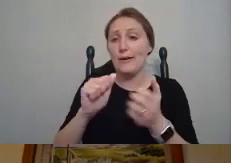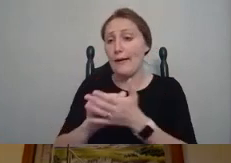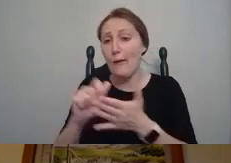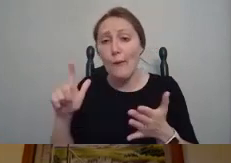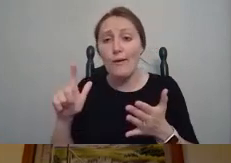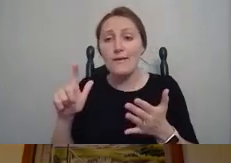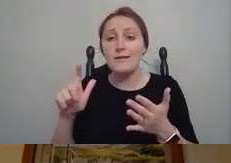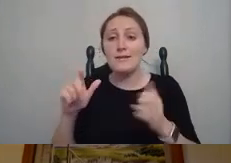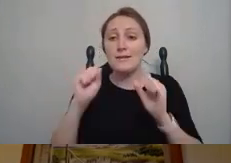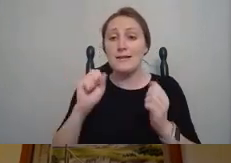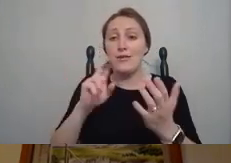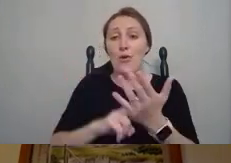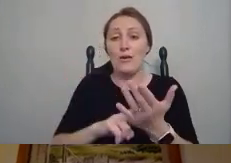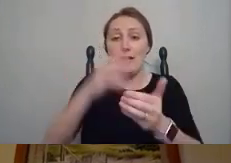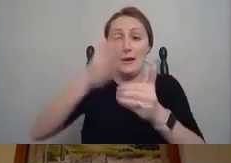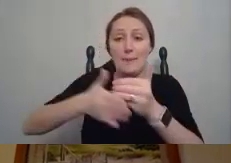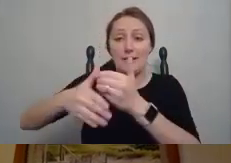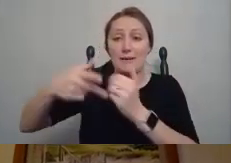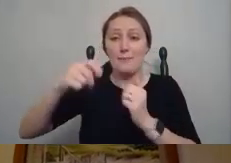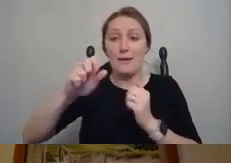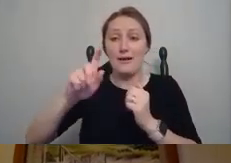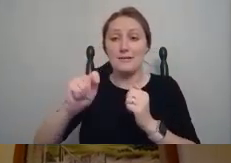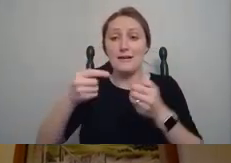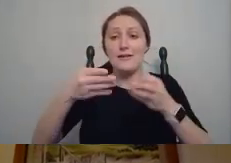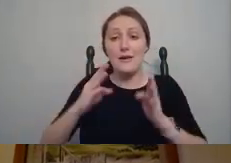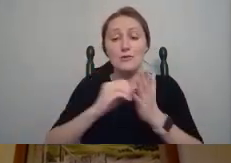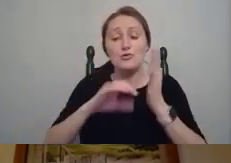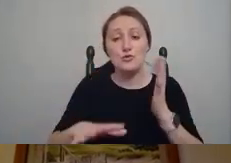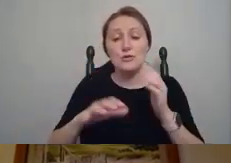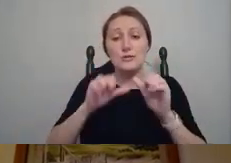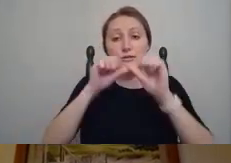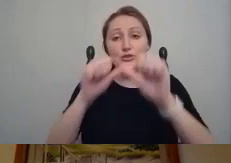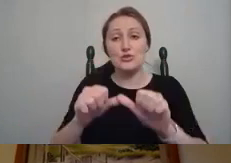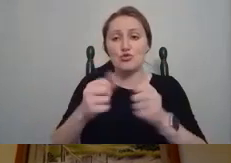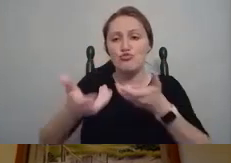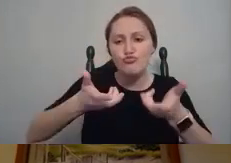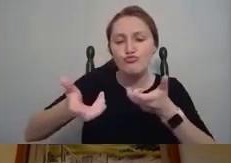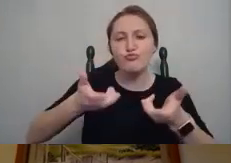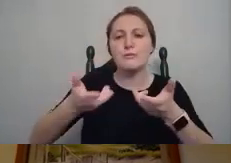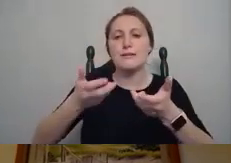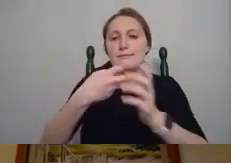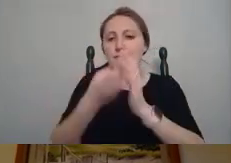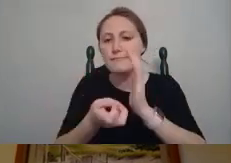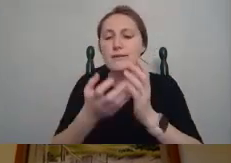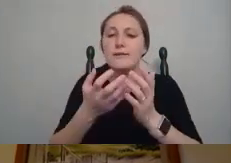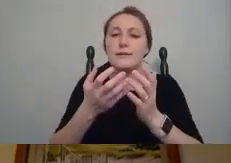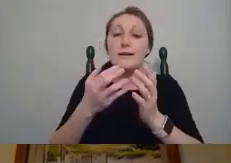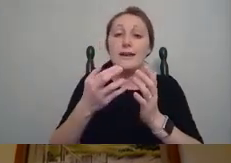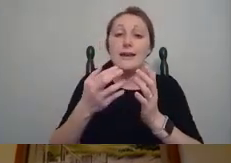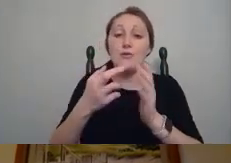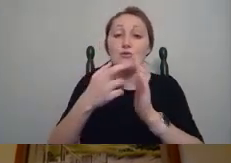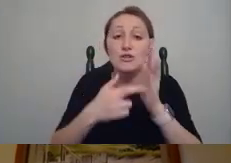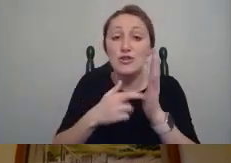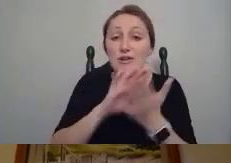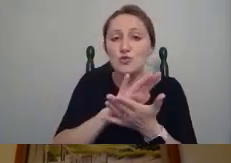the student to remain enrolled and engaged in school? Yeah, okay, great question. And I don't know if I even